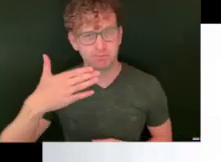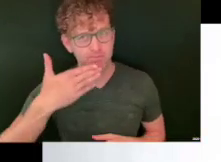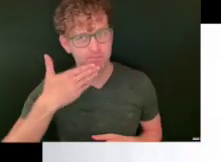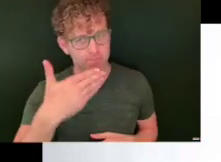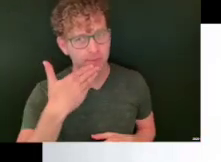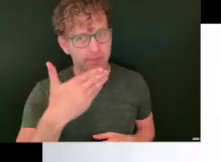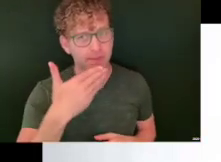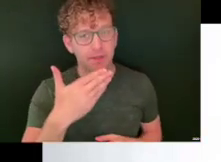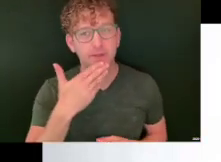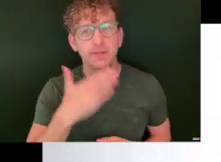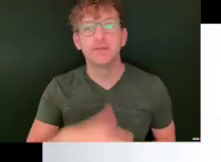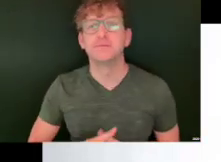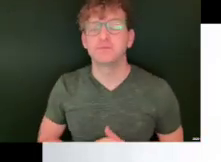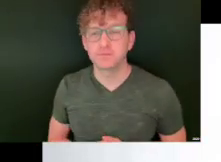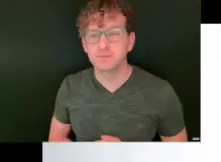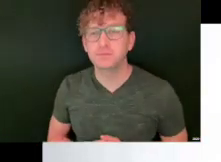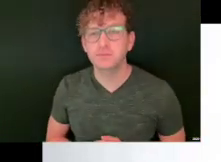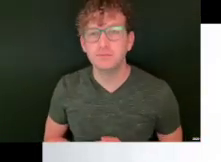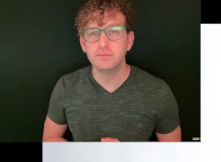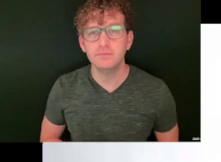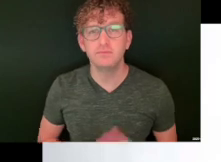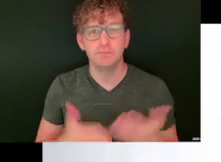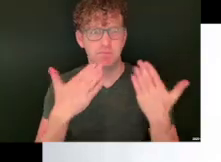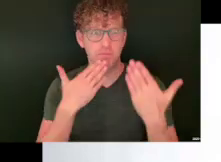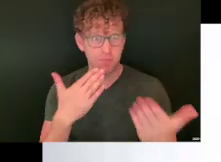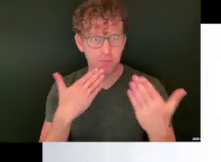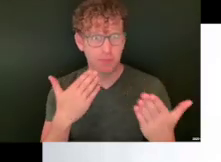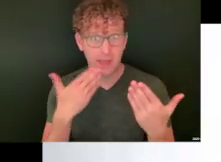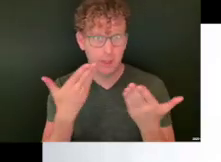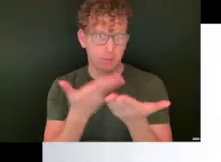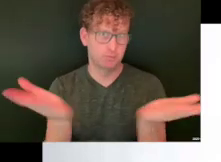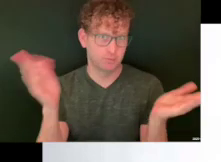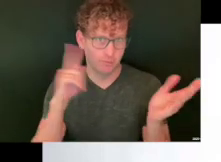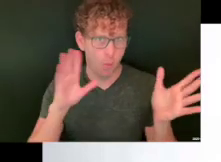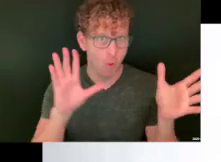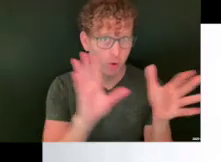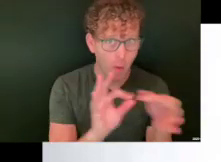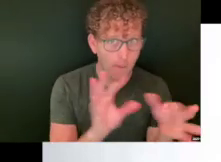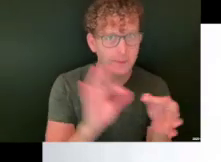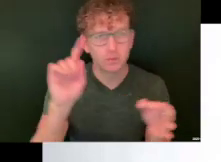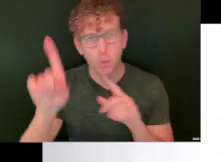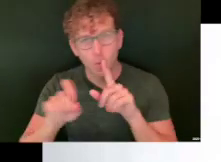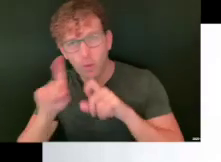and changed over the past decade. Next slide.